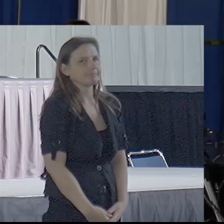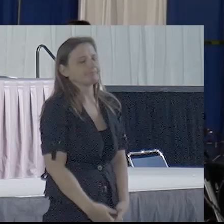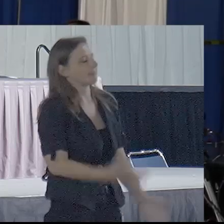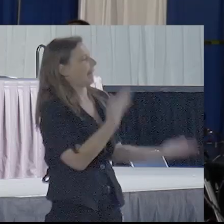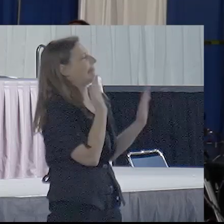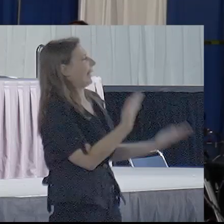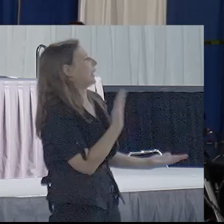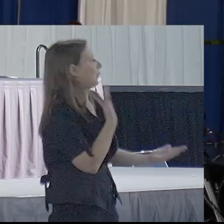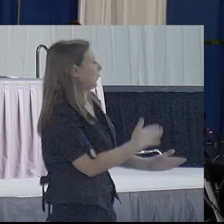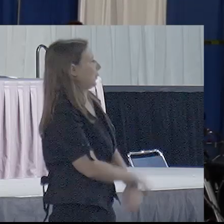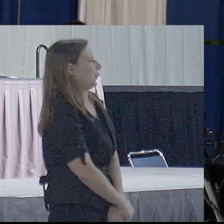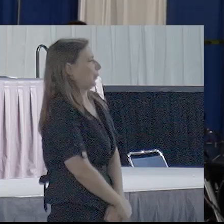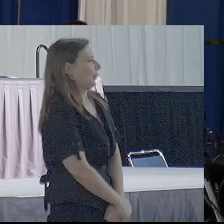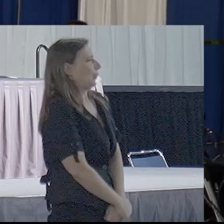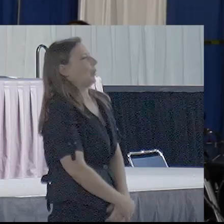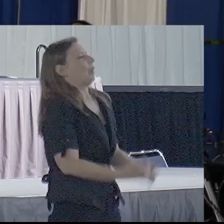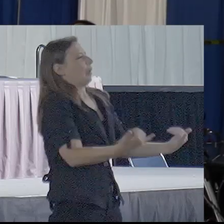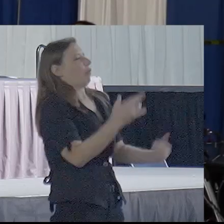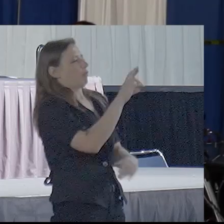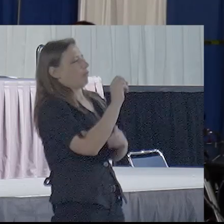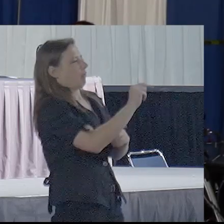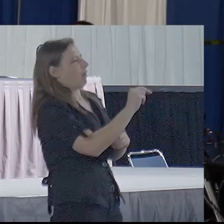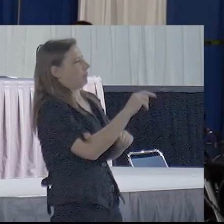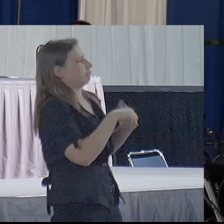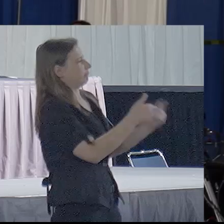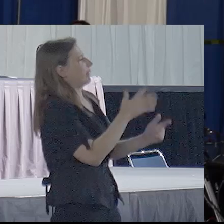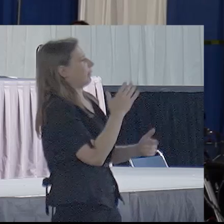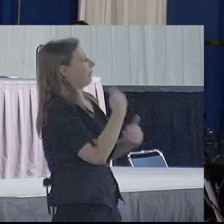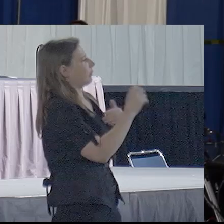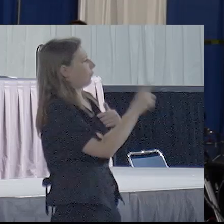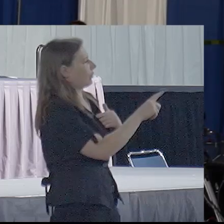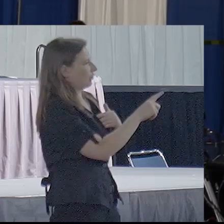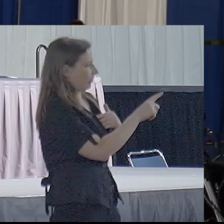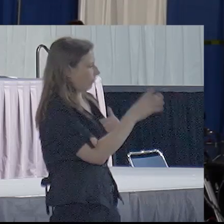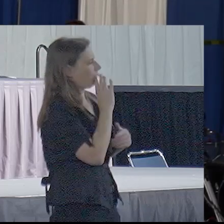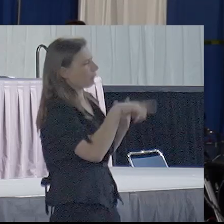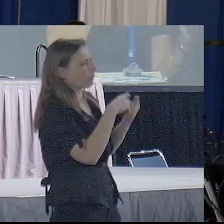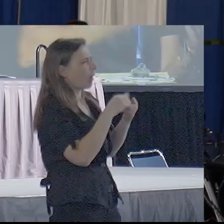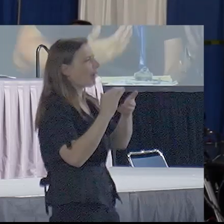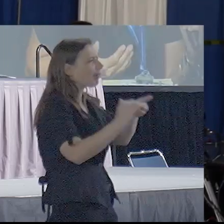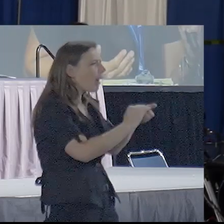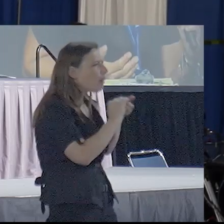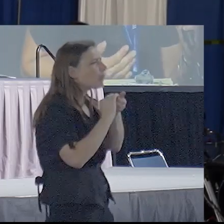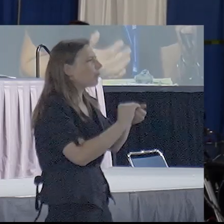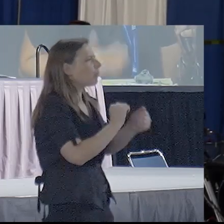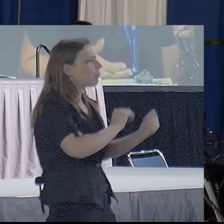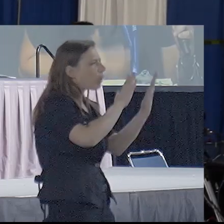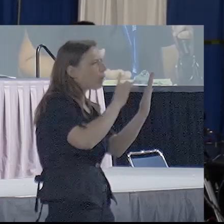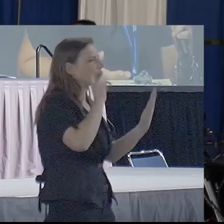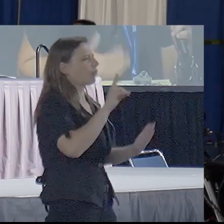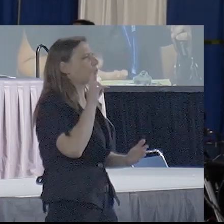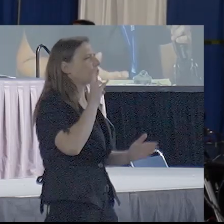Thank you. So, Ron, next question for you. Meridith was talking about that collaborative approach and inclusive planning. So